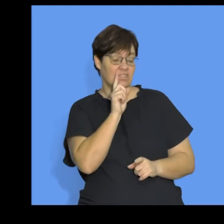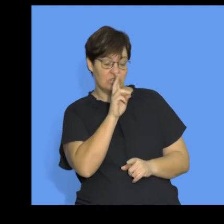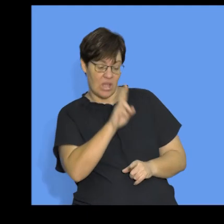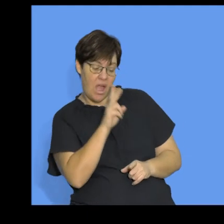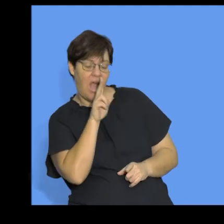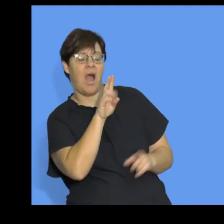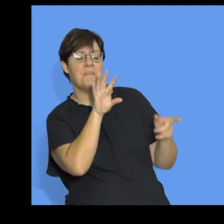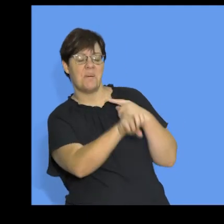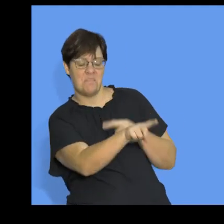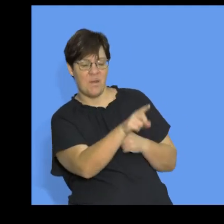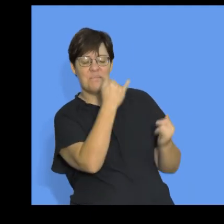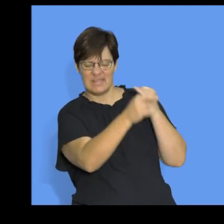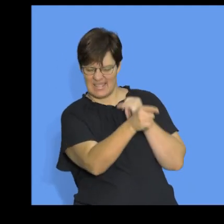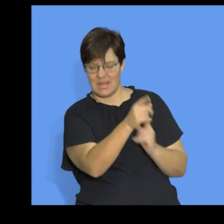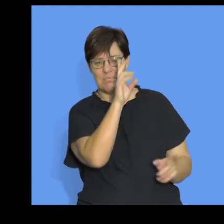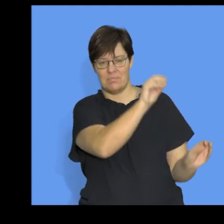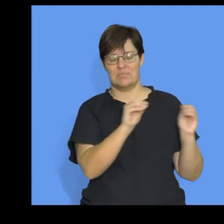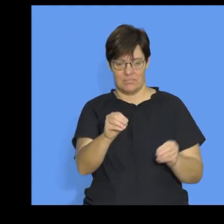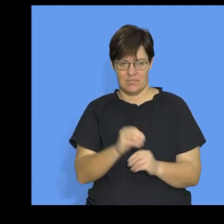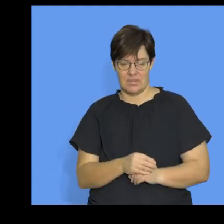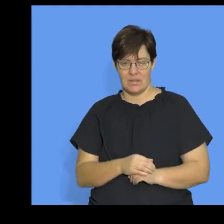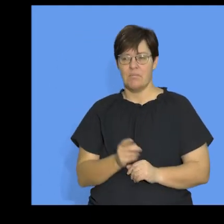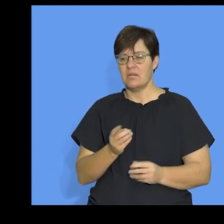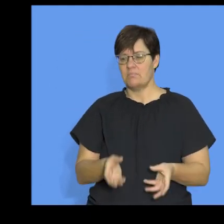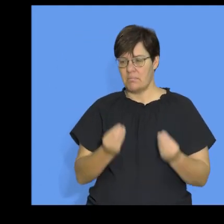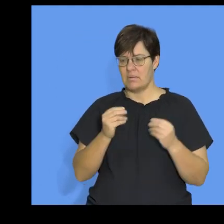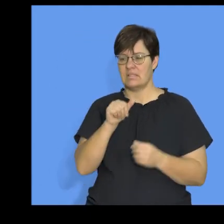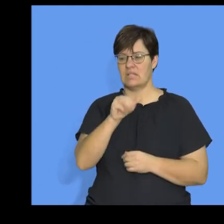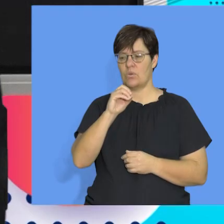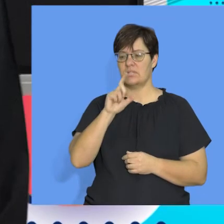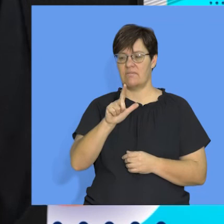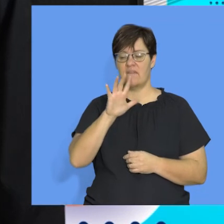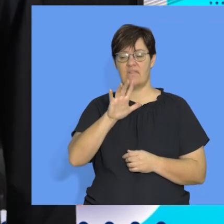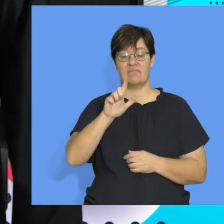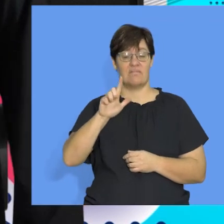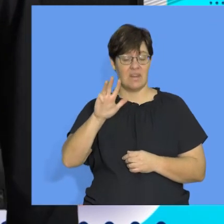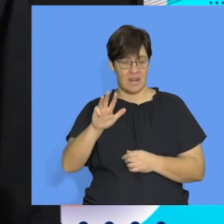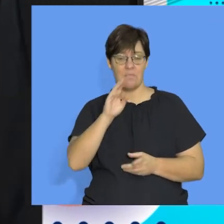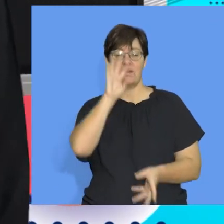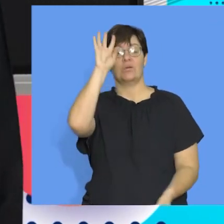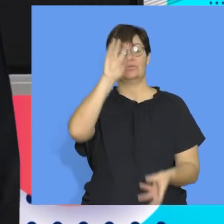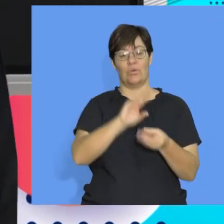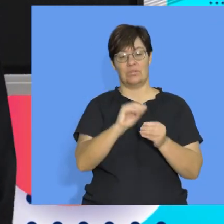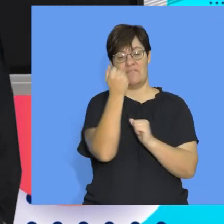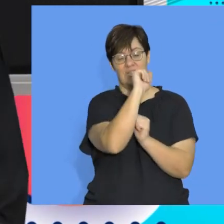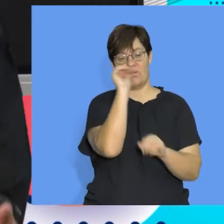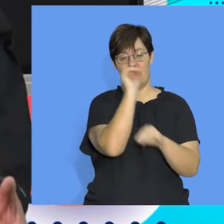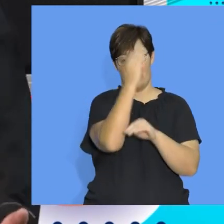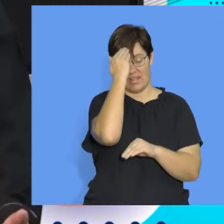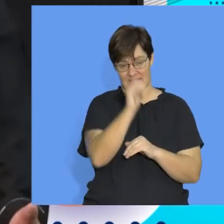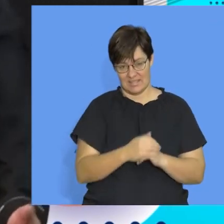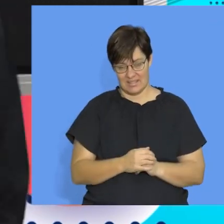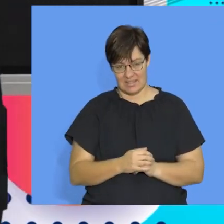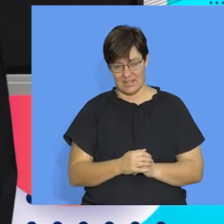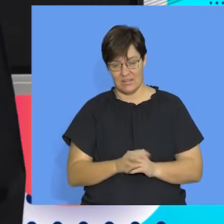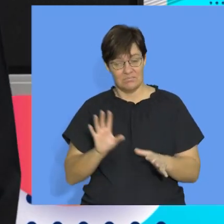to give you a figure of 607,579, and that would then be the total factory overheads applicable to